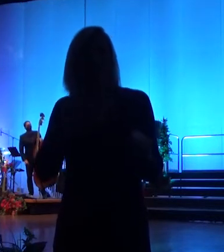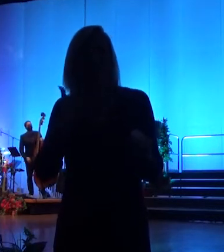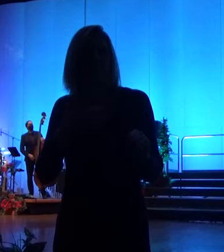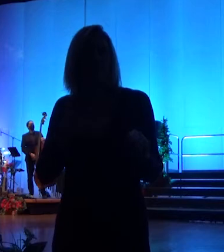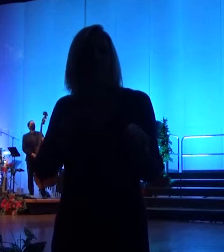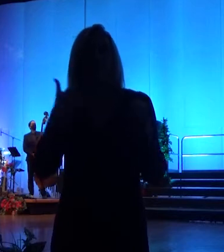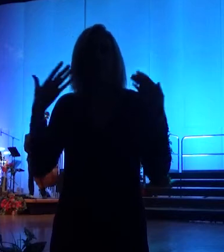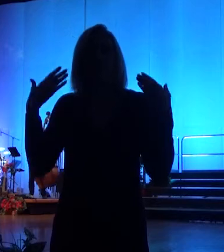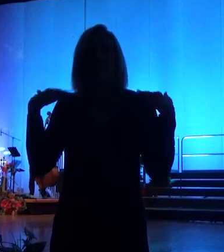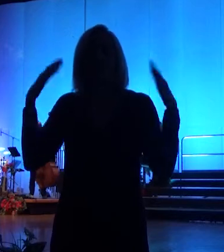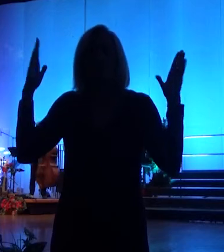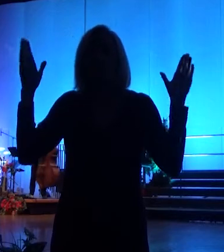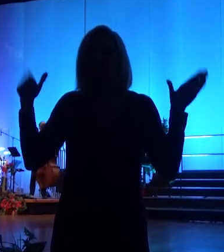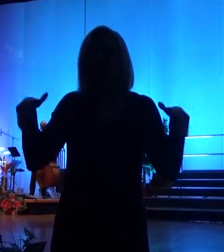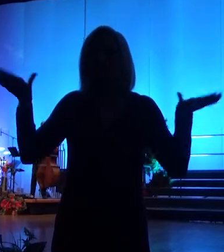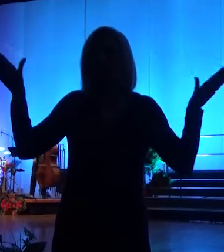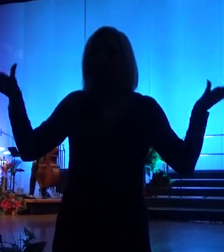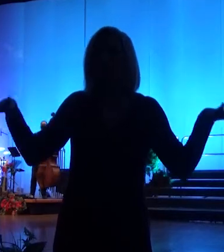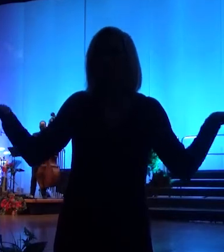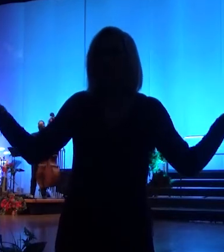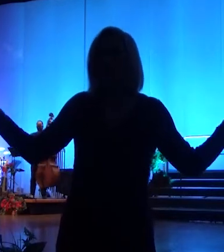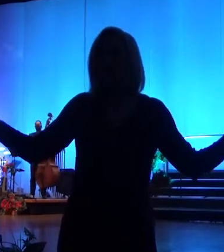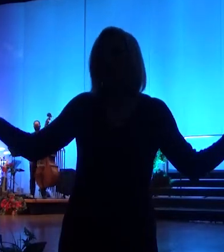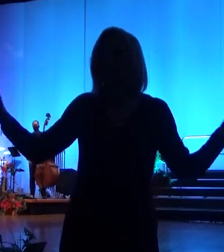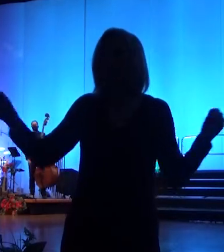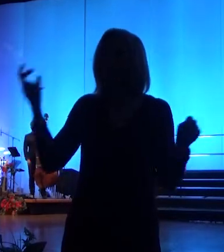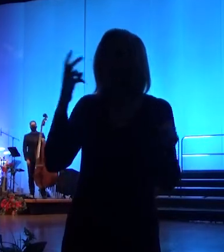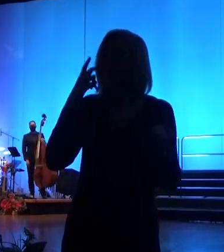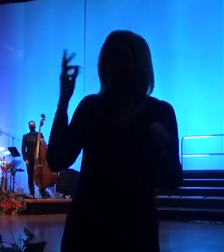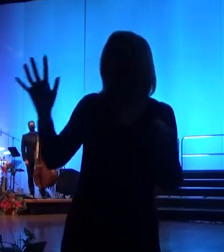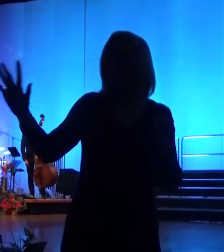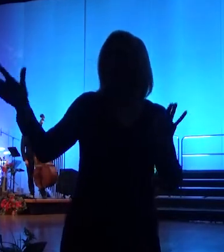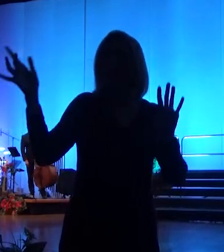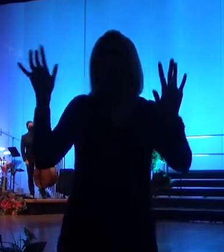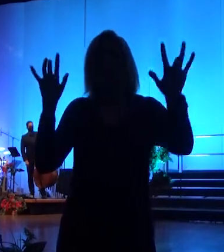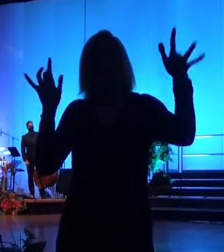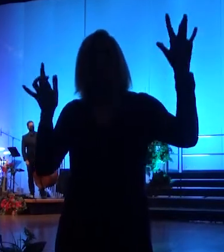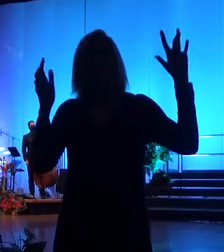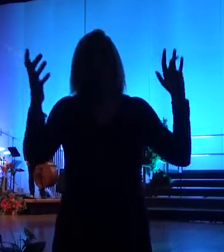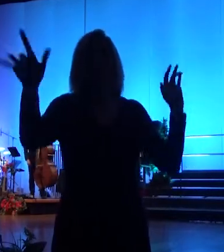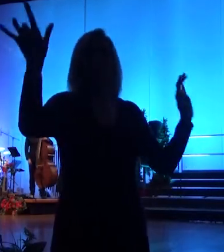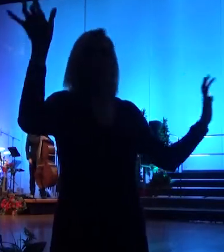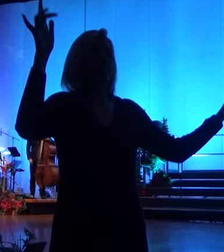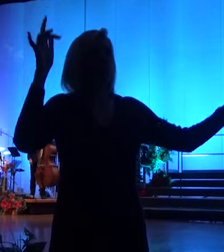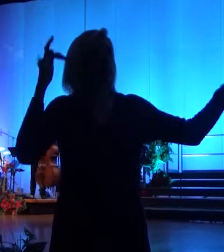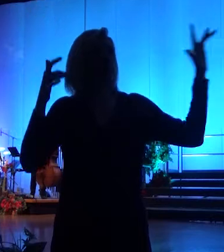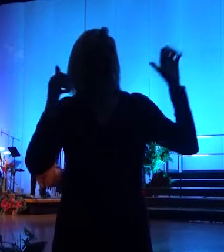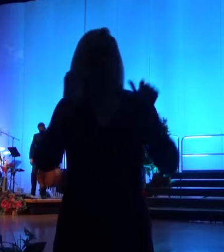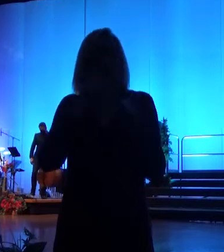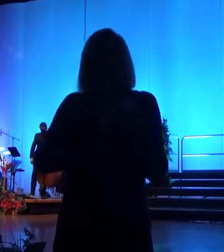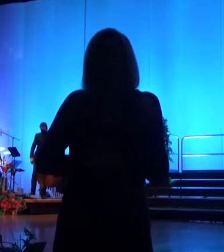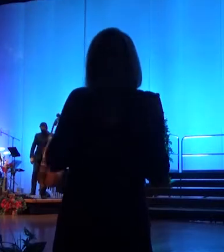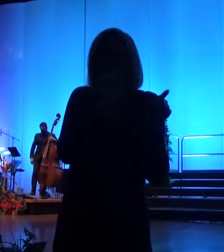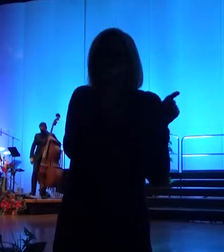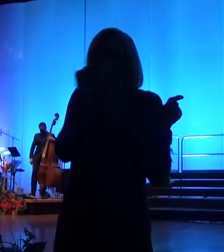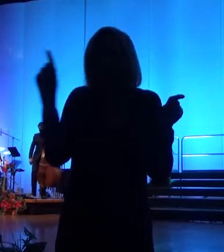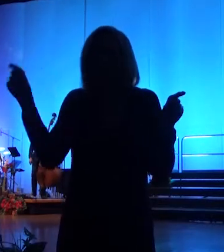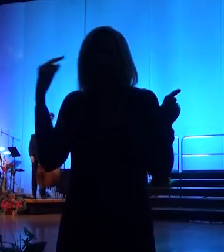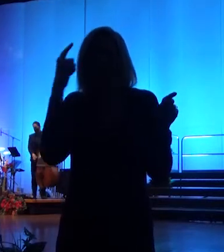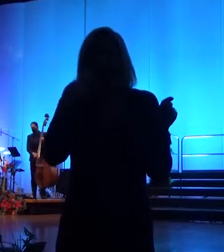I can hear the brush of angel wings. I see glory on each